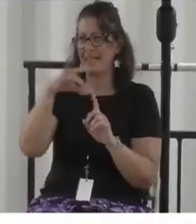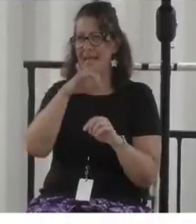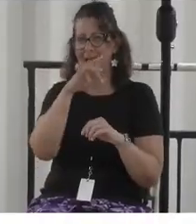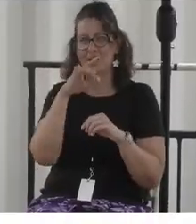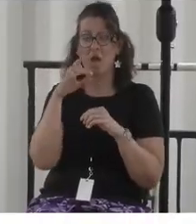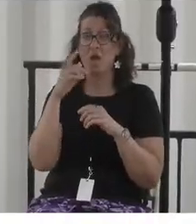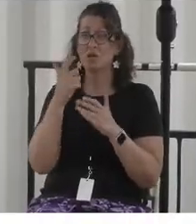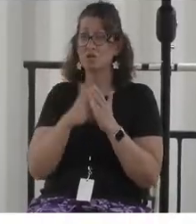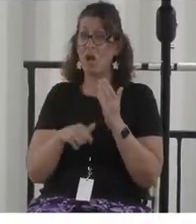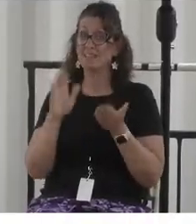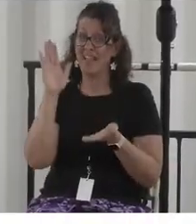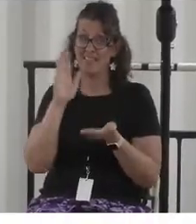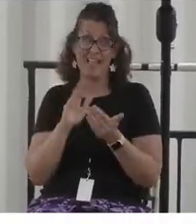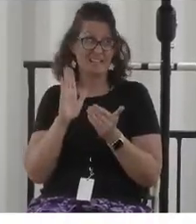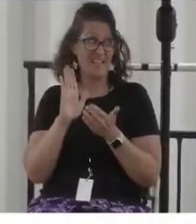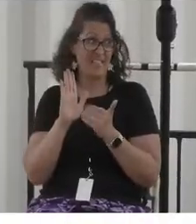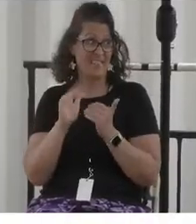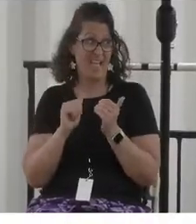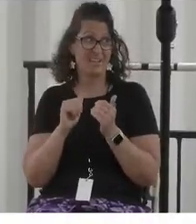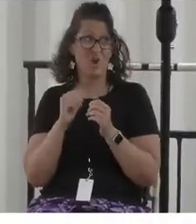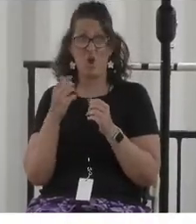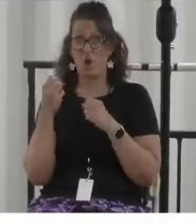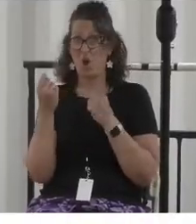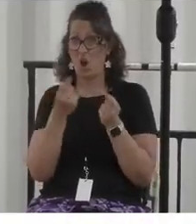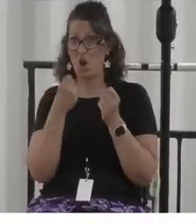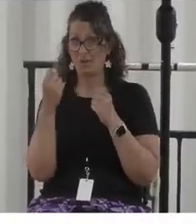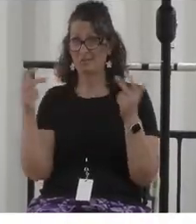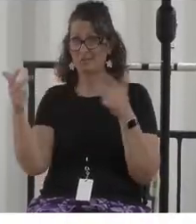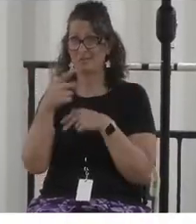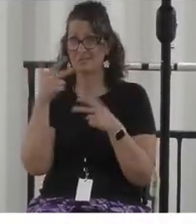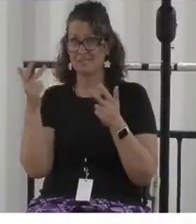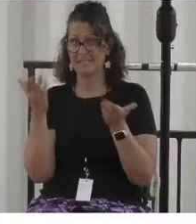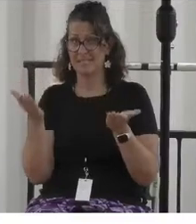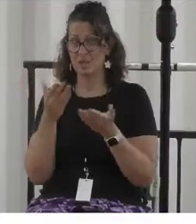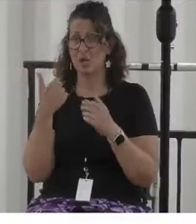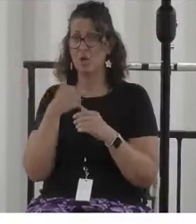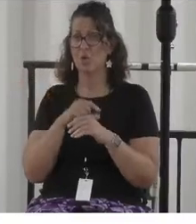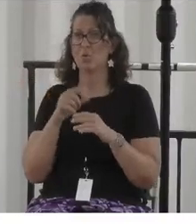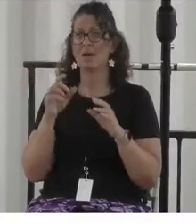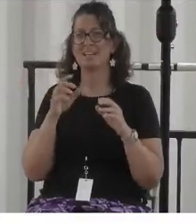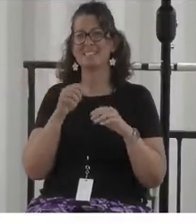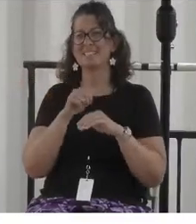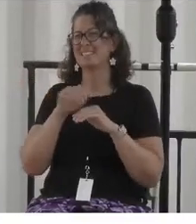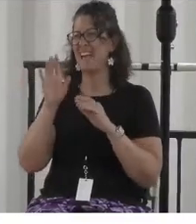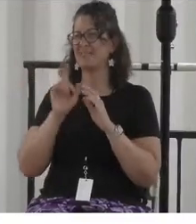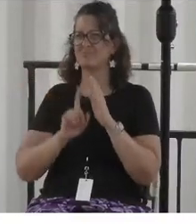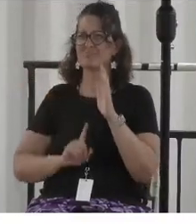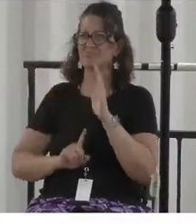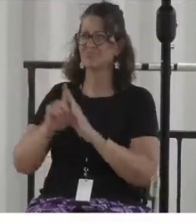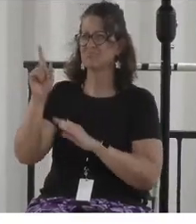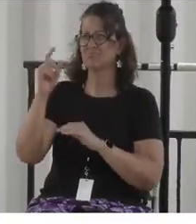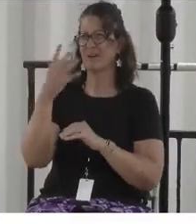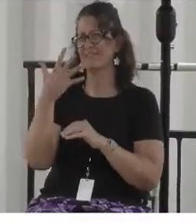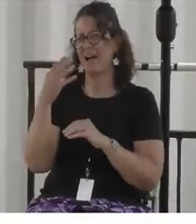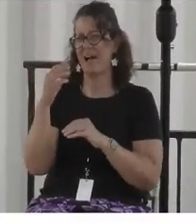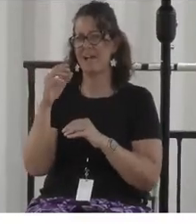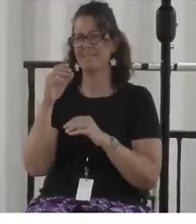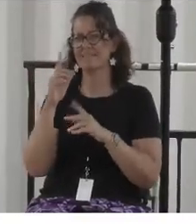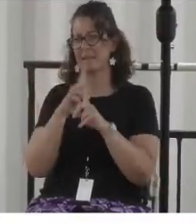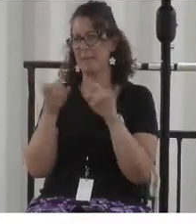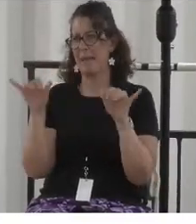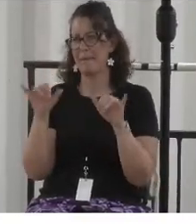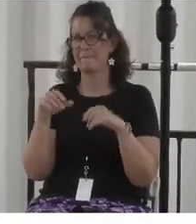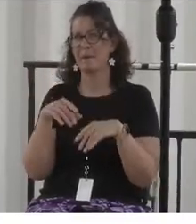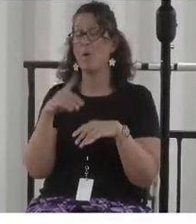some of the cars out on the streets here, and we launch them in batches, so anywhere from 5 to, I think the most we've done at once was